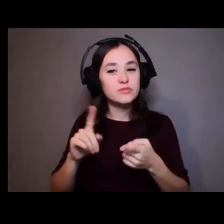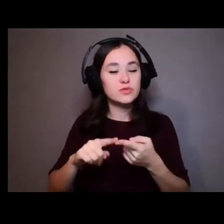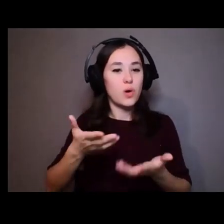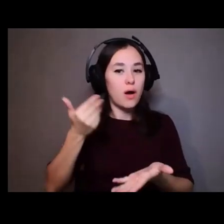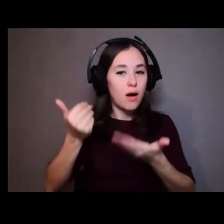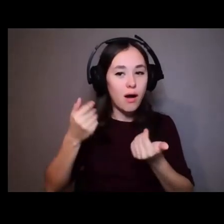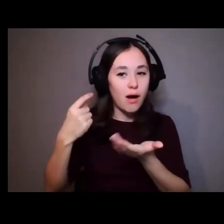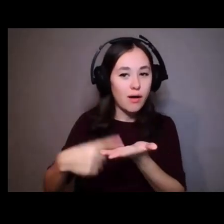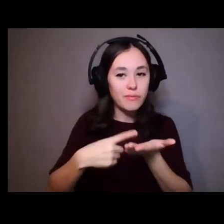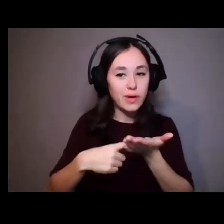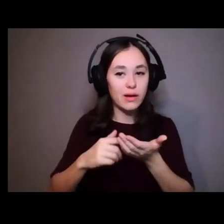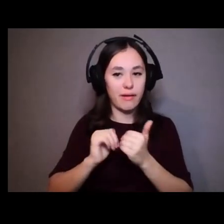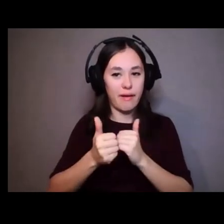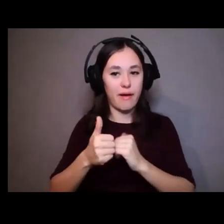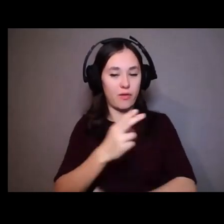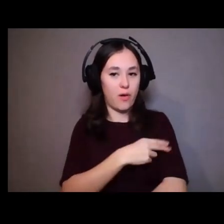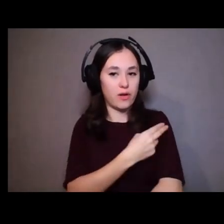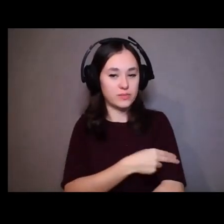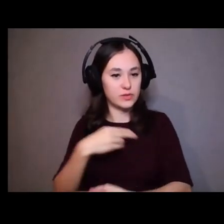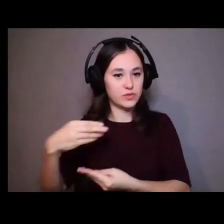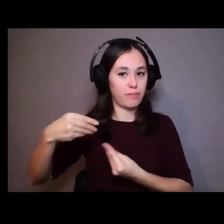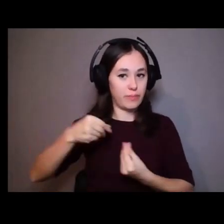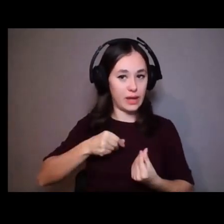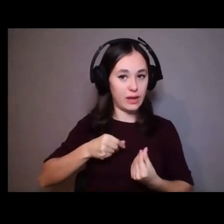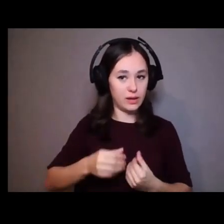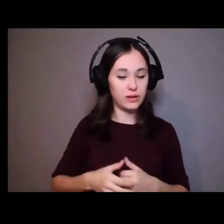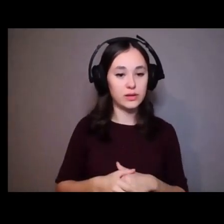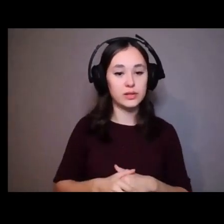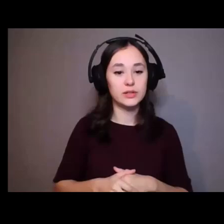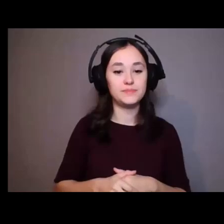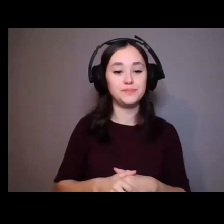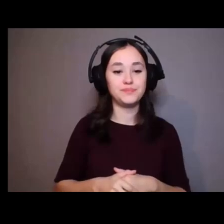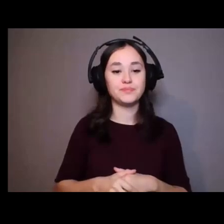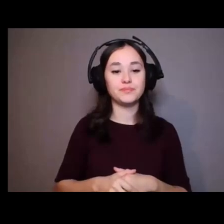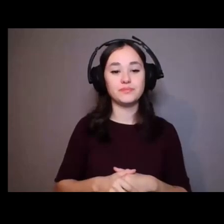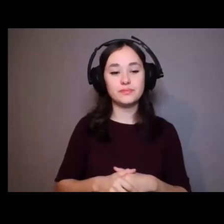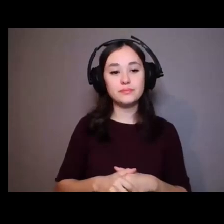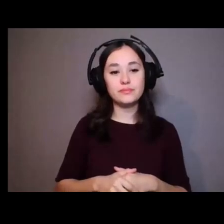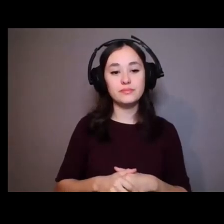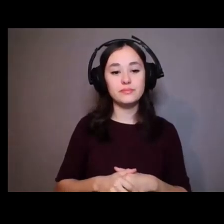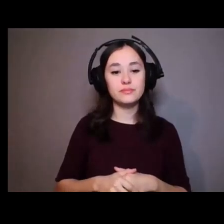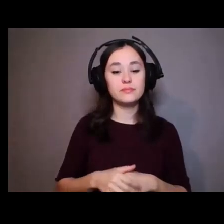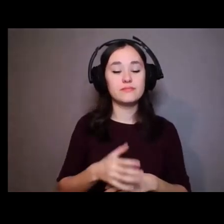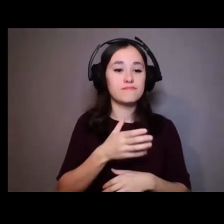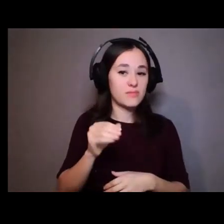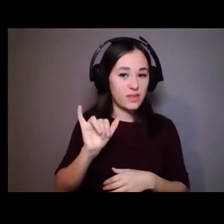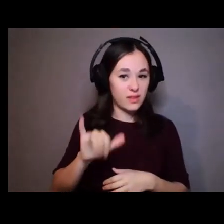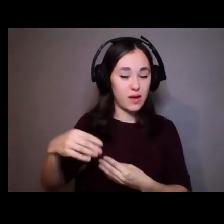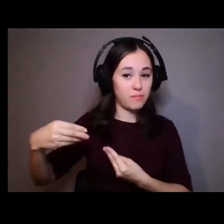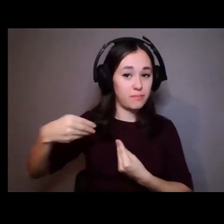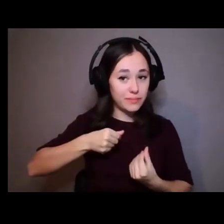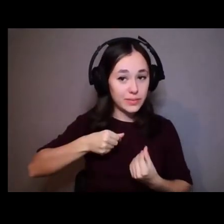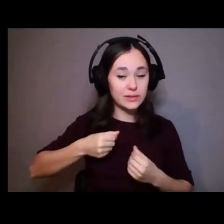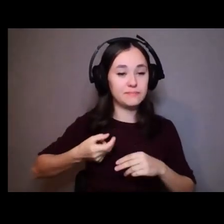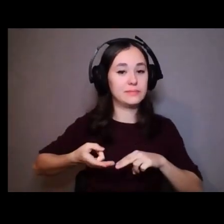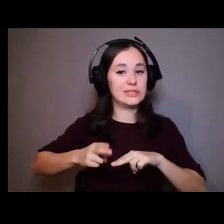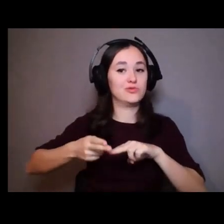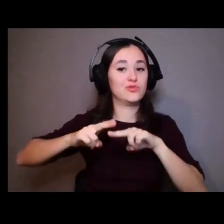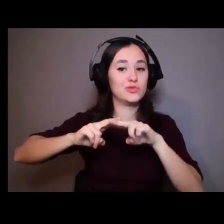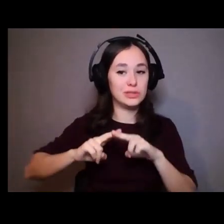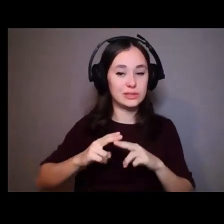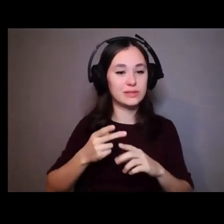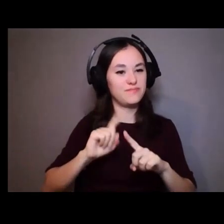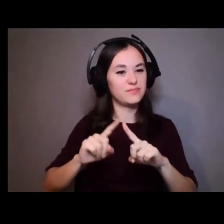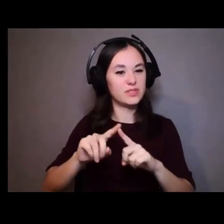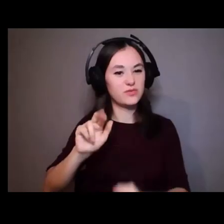for ongoing reference, in which hospitals are paid, and which have increased at different rates over time, and which I want to acknowledge. None